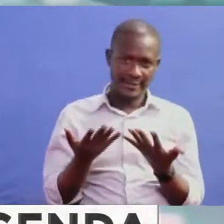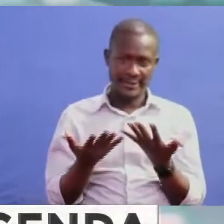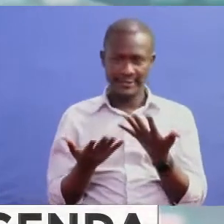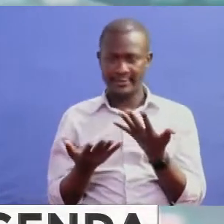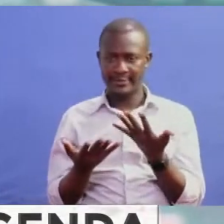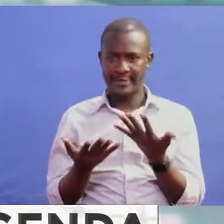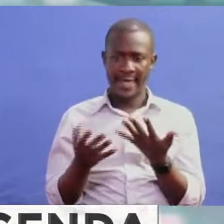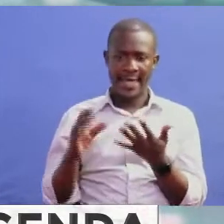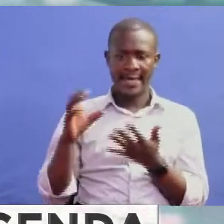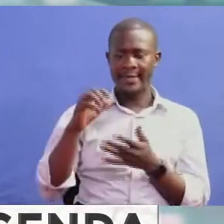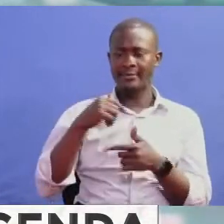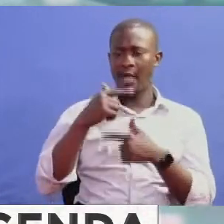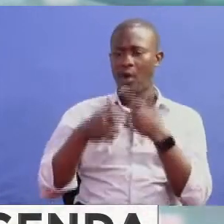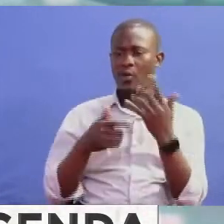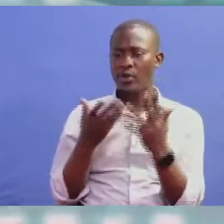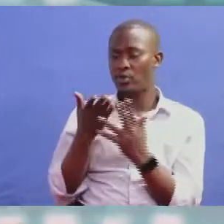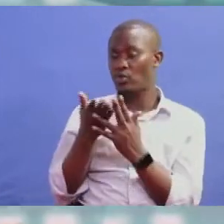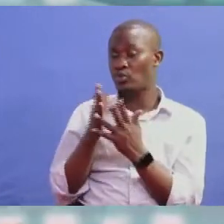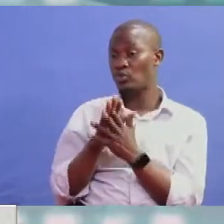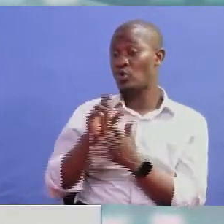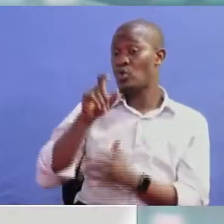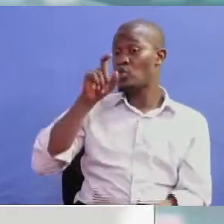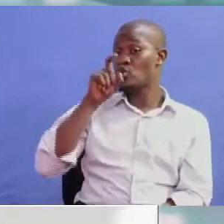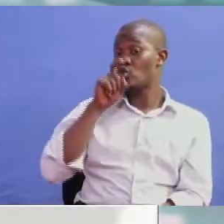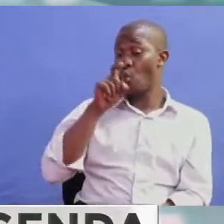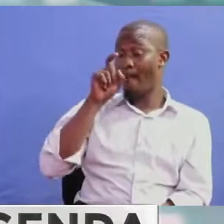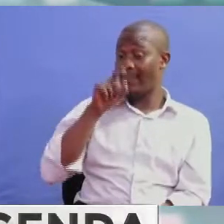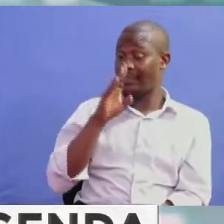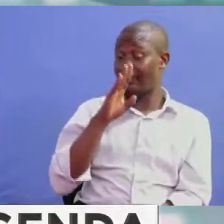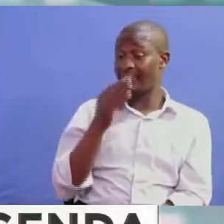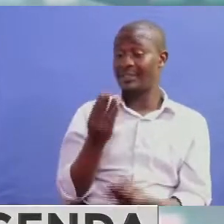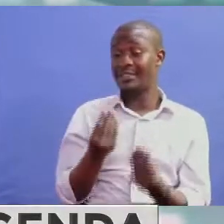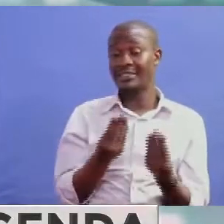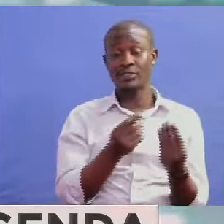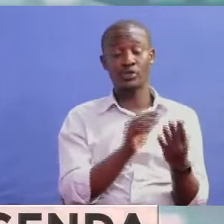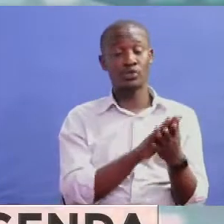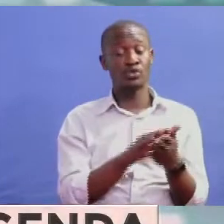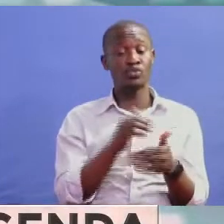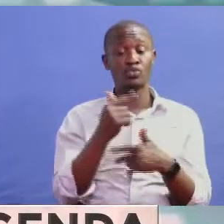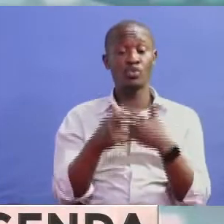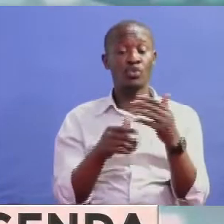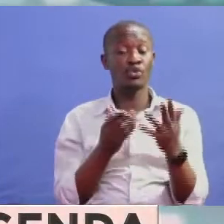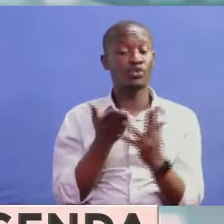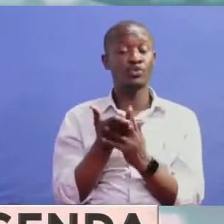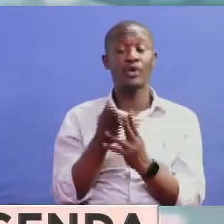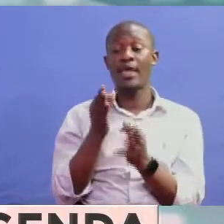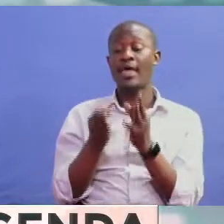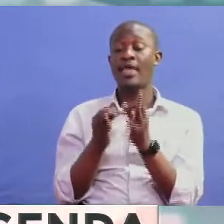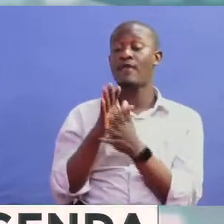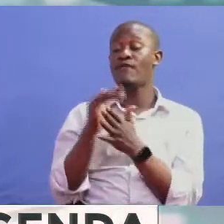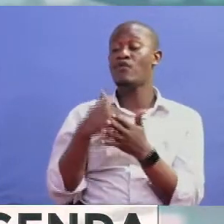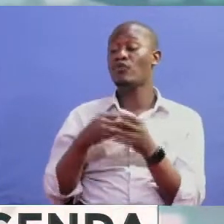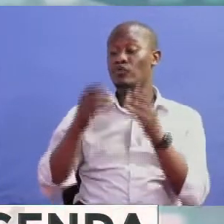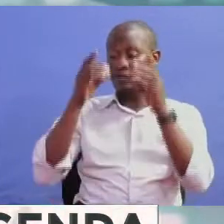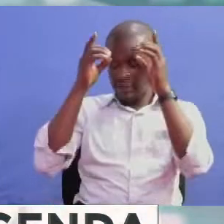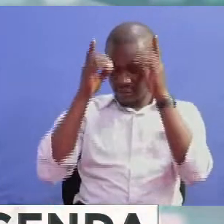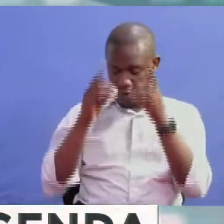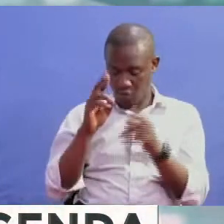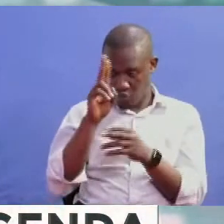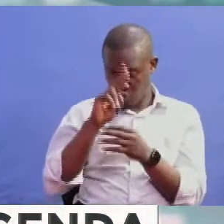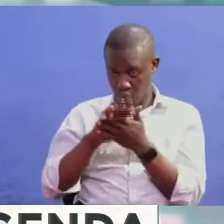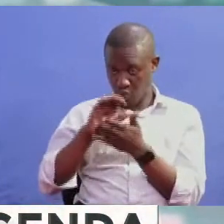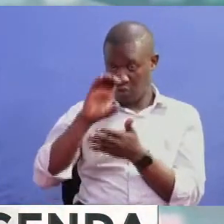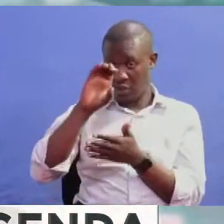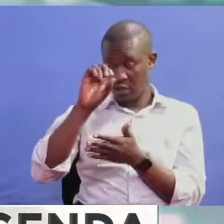the customers are going through, it must be easy for them to navigate through. If you decide to use a chat box,